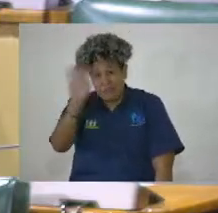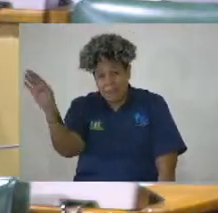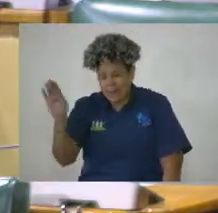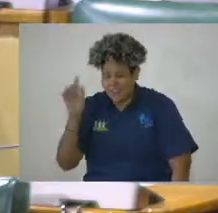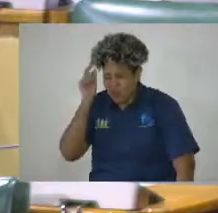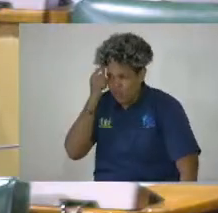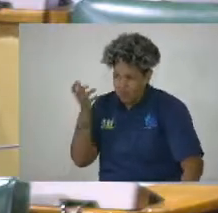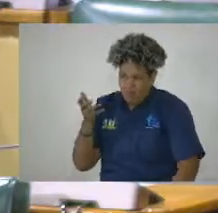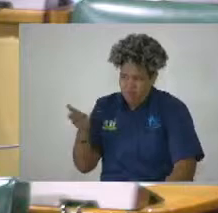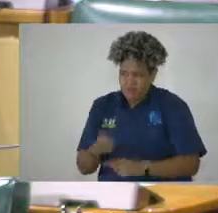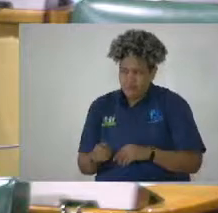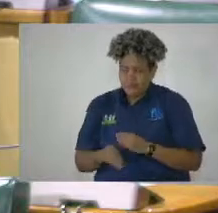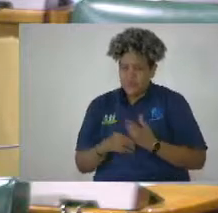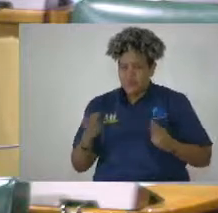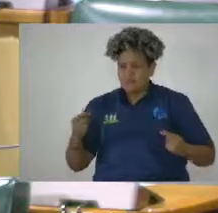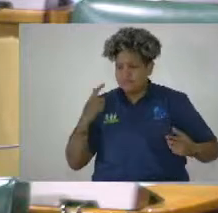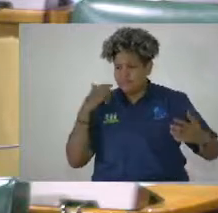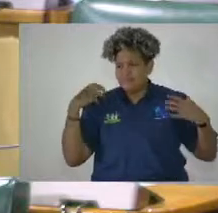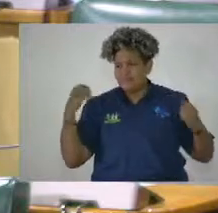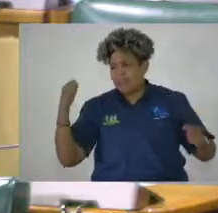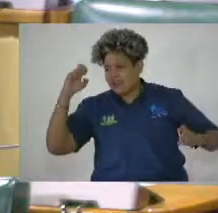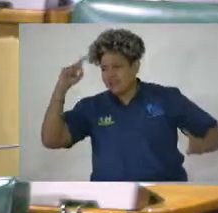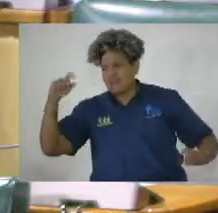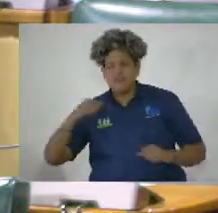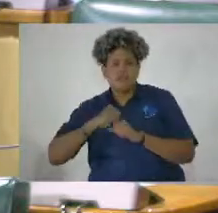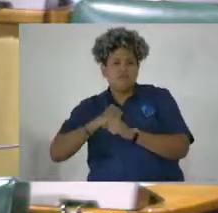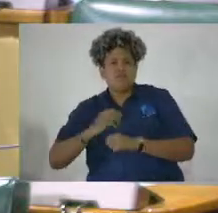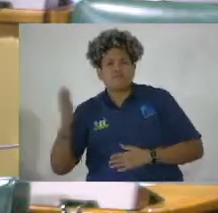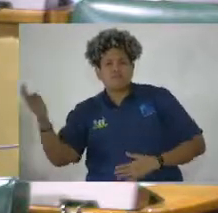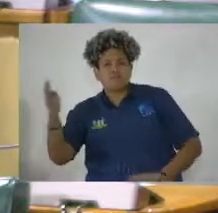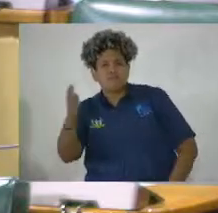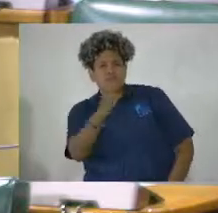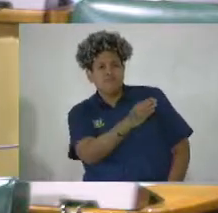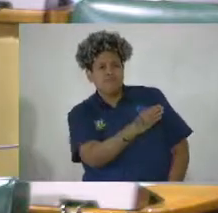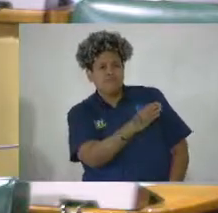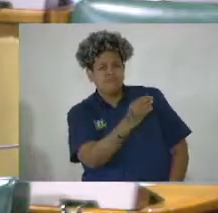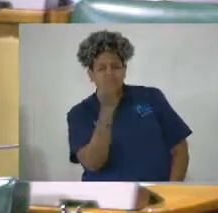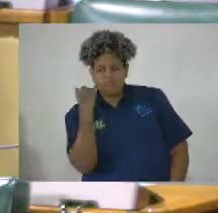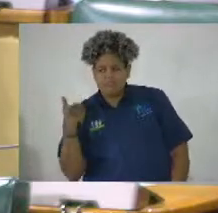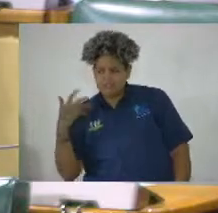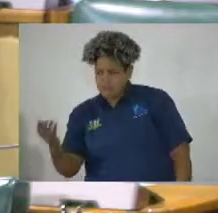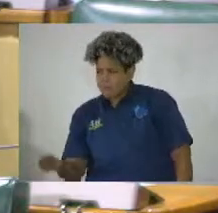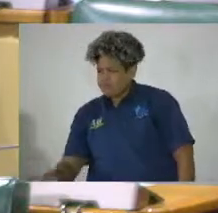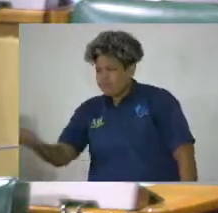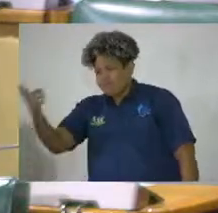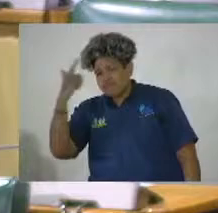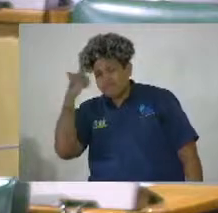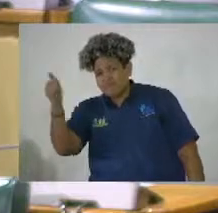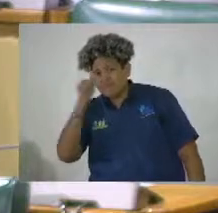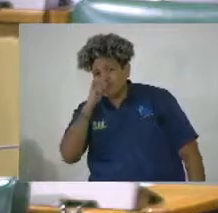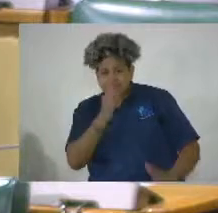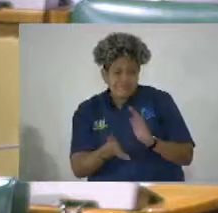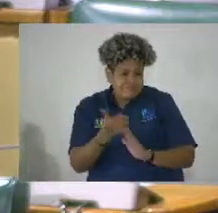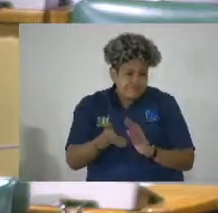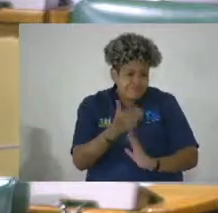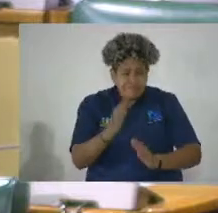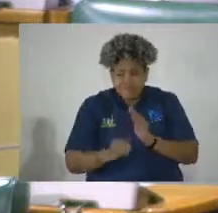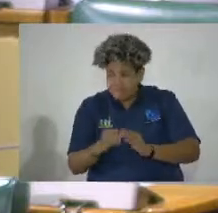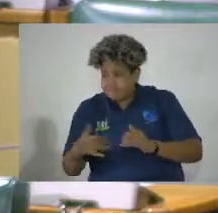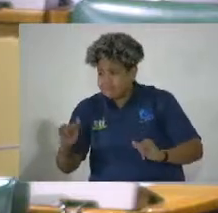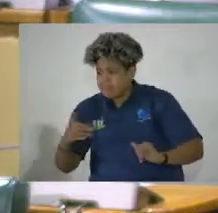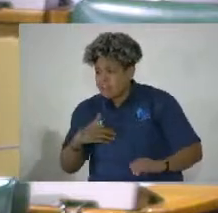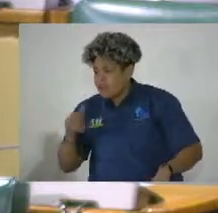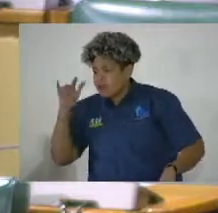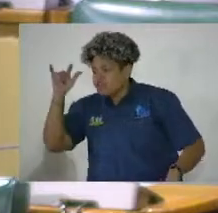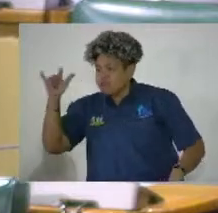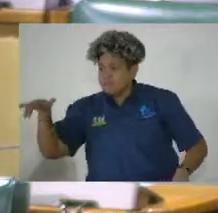government has health and education and security. If we can put that in private hands, the operations, and still have the airport and have